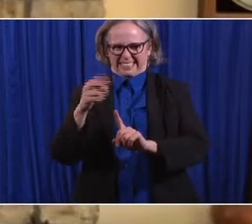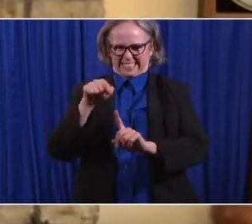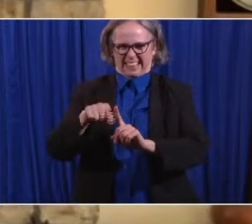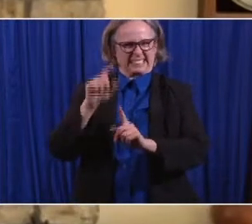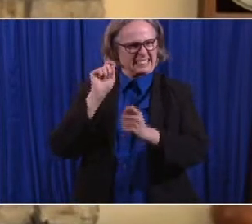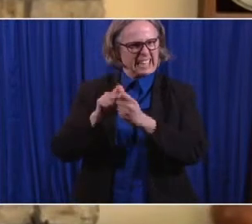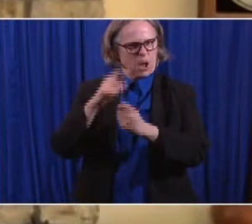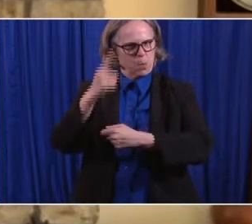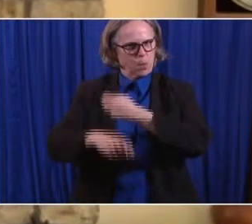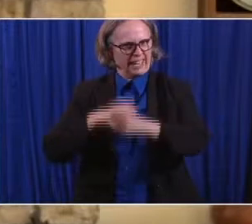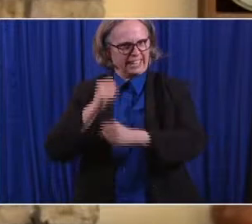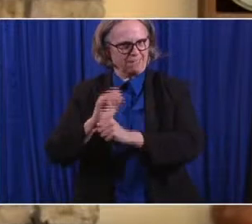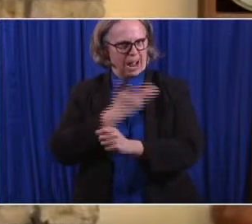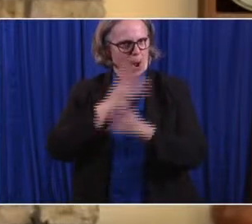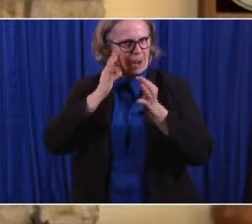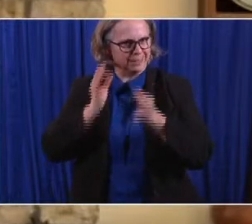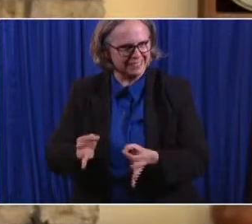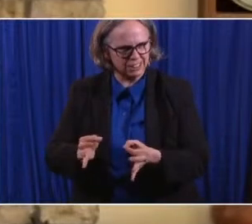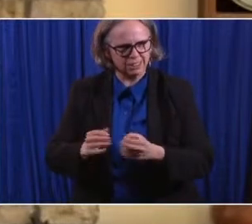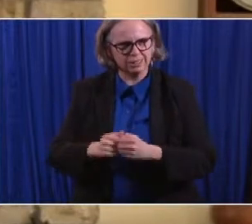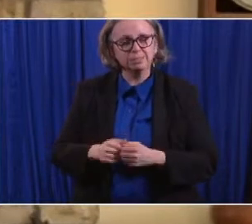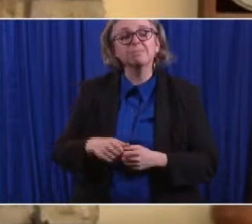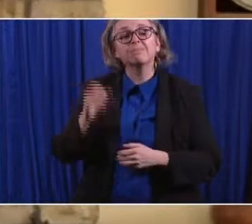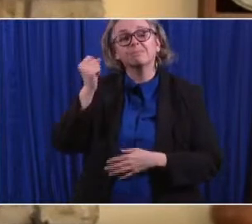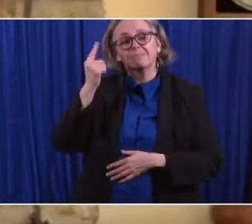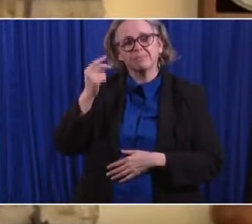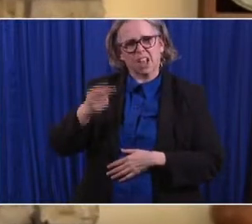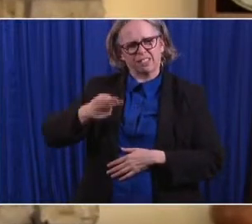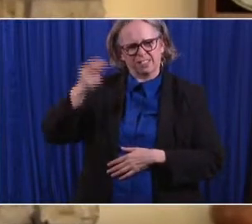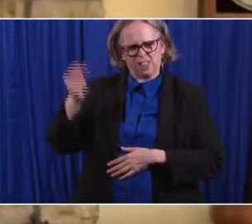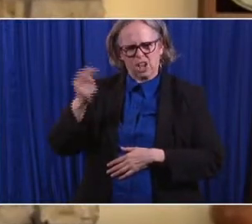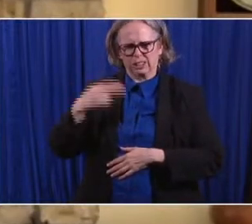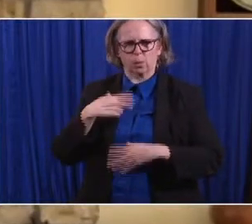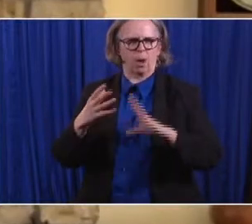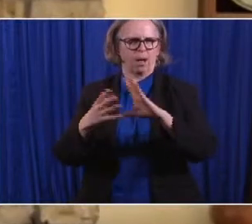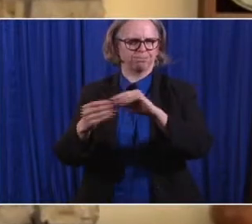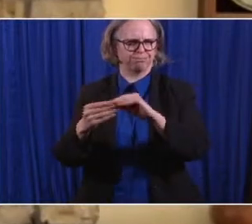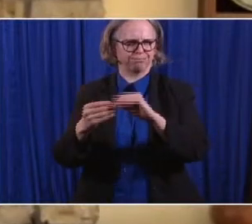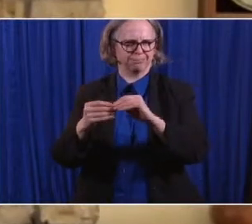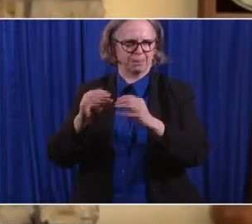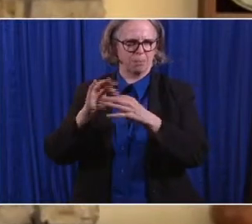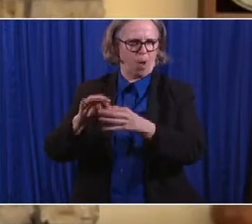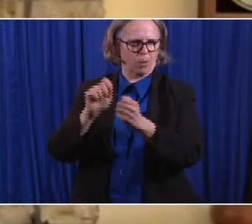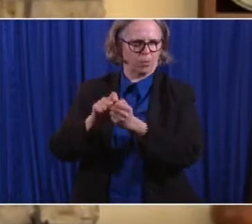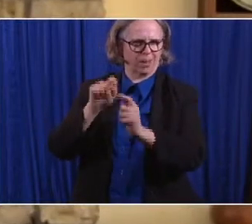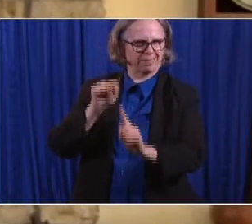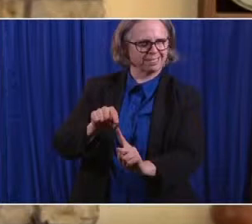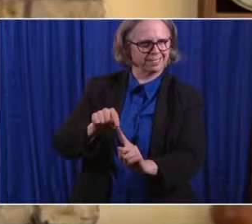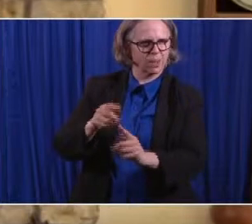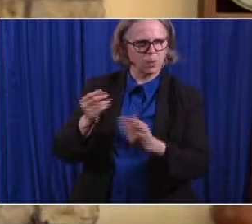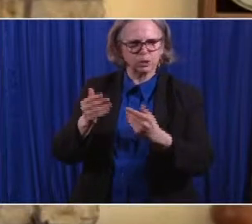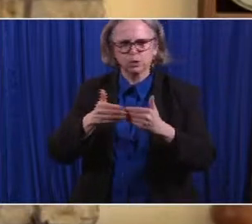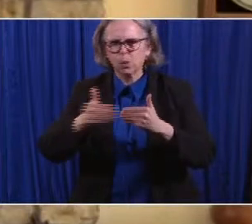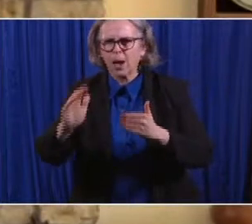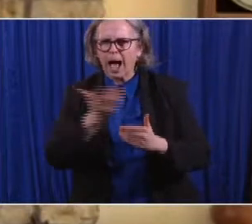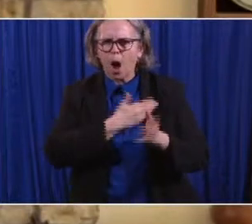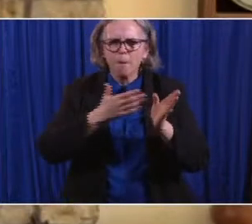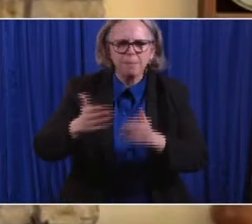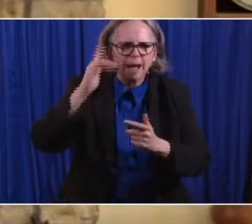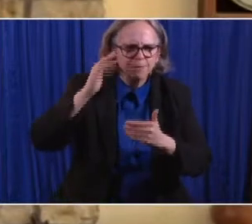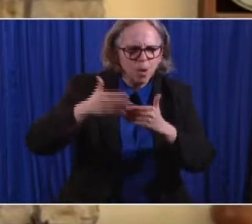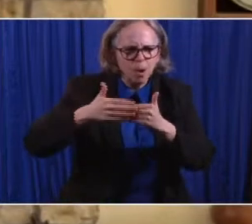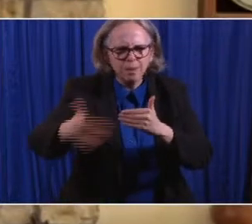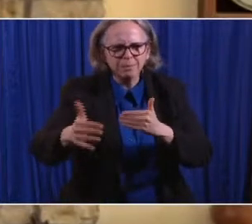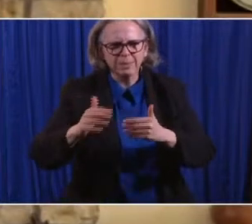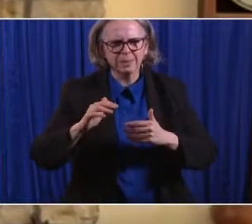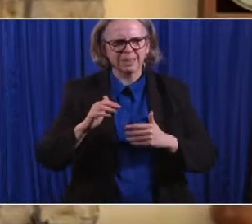talk a little bit about that, but I'll talk also about some of the things that we're going to do to observe this year